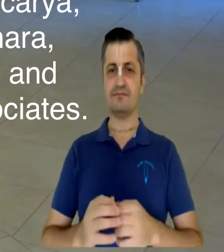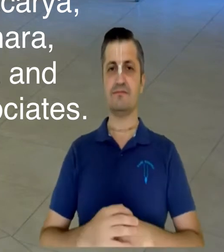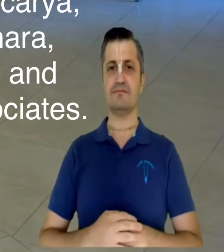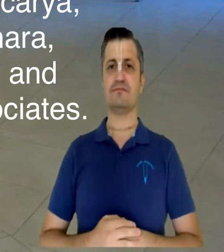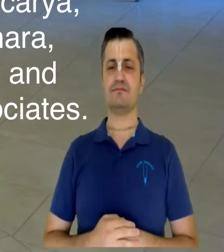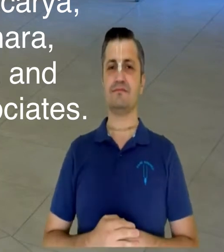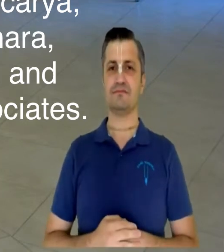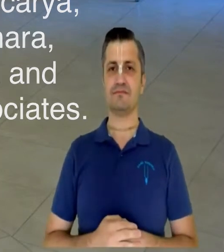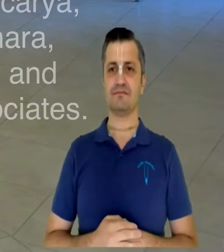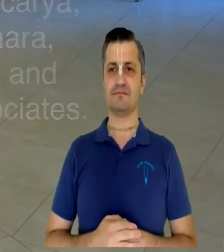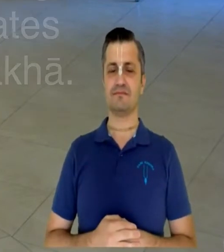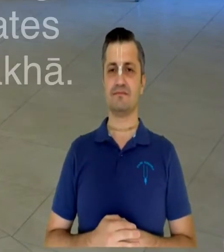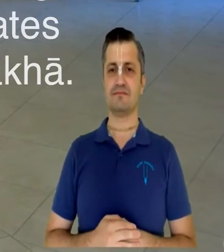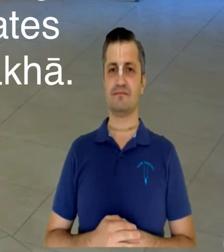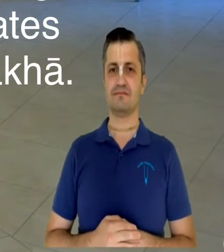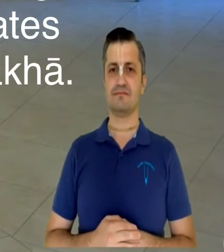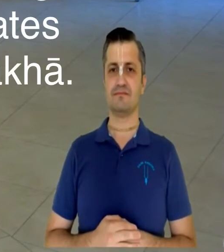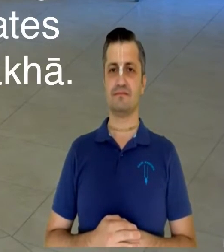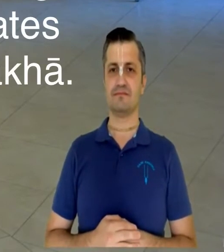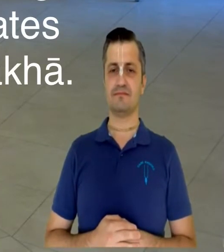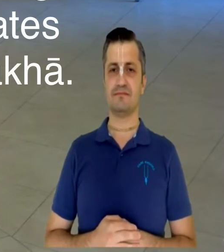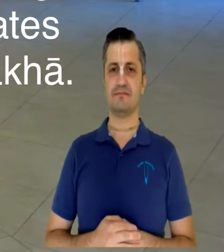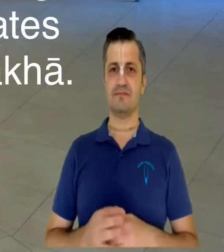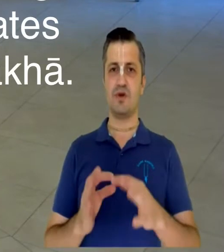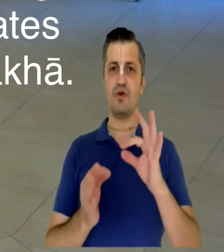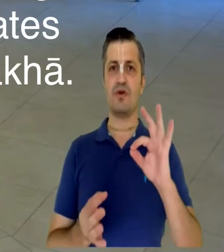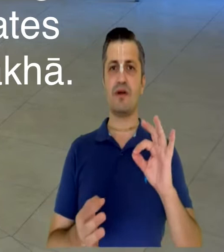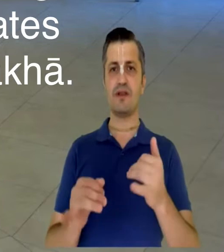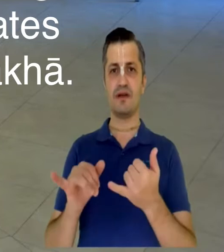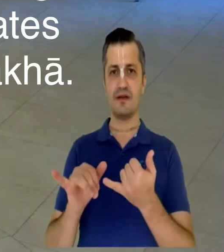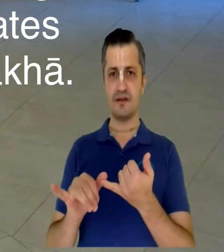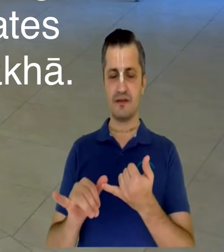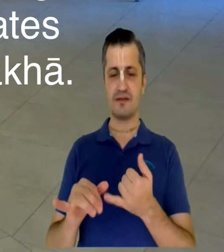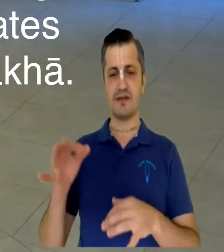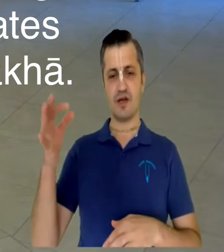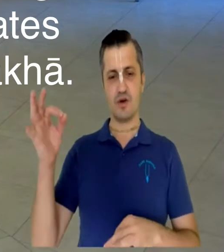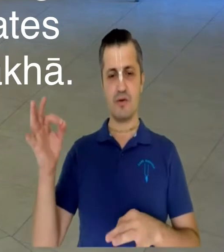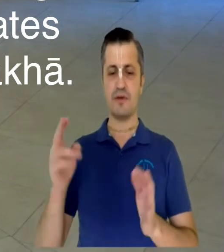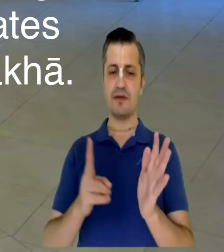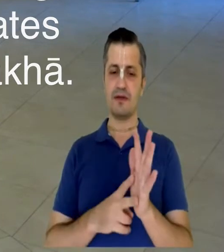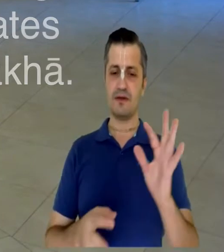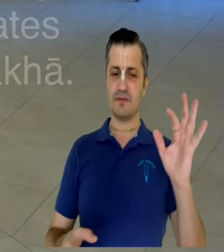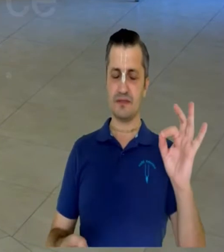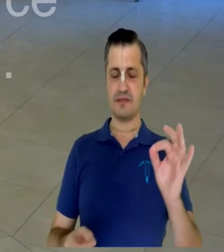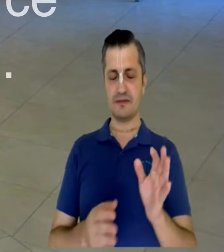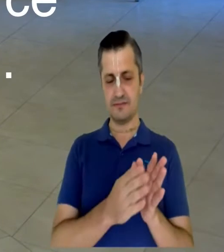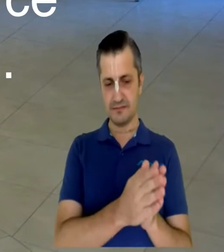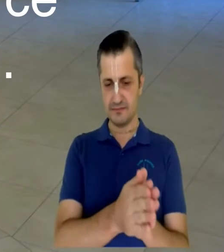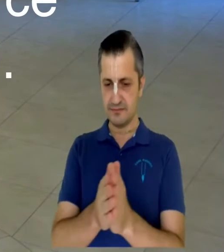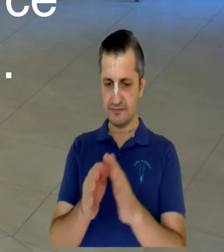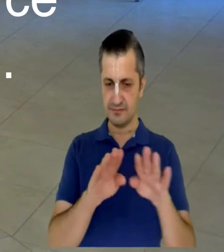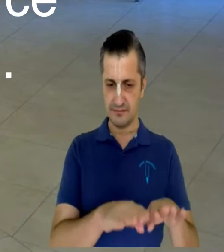Saitam Krishna Chaitanya Devam Shri Radha Krishna Padan Sagana Lalita Srivashakam Vitamscha